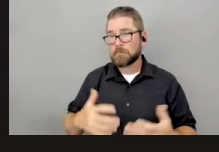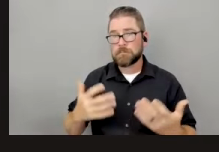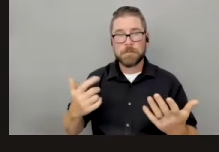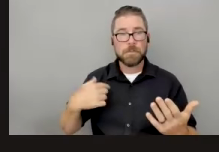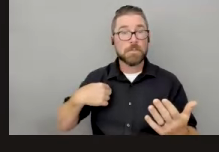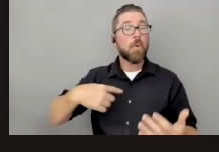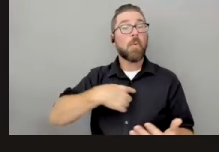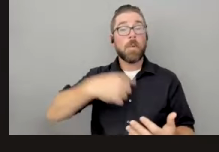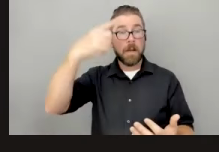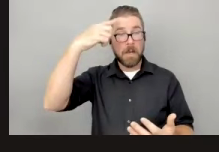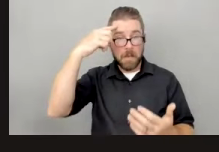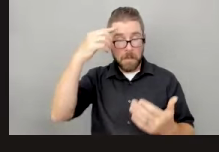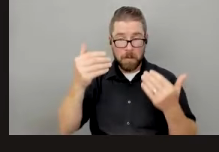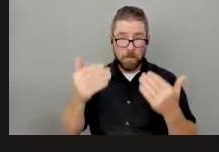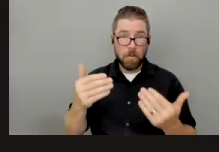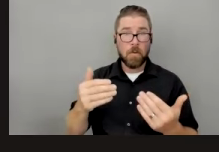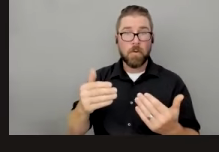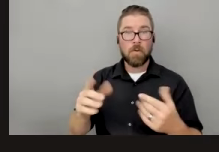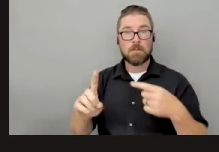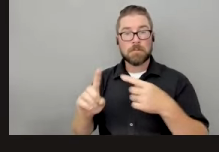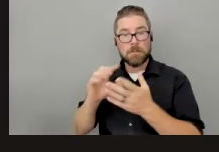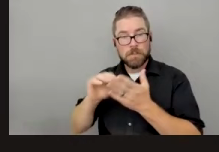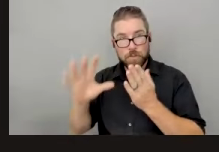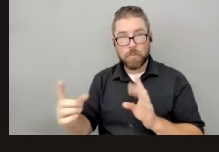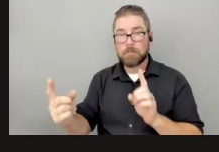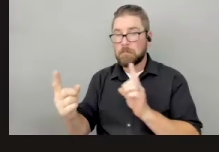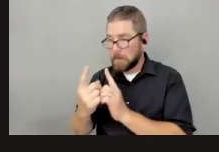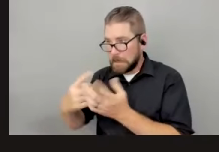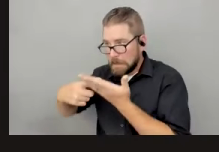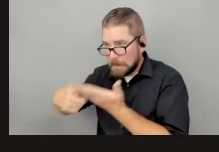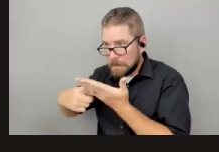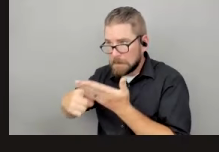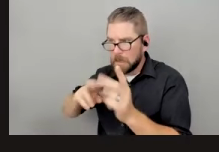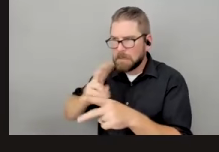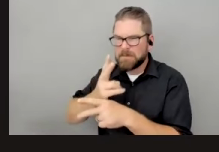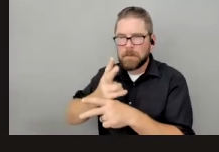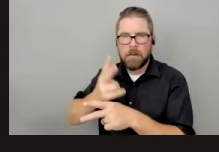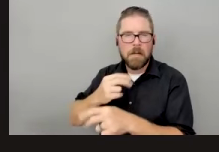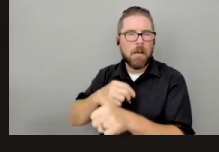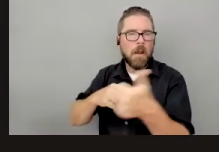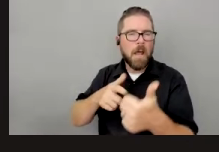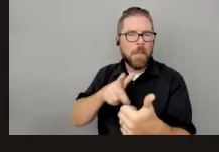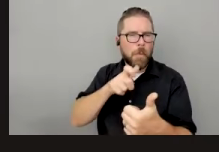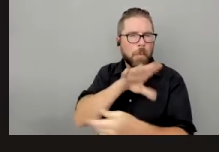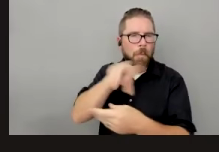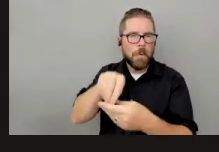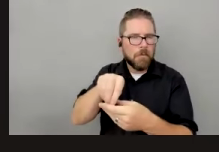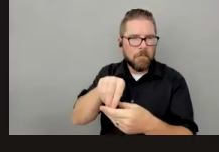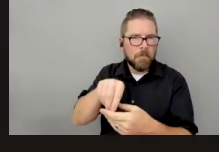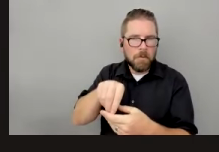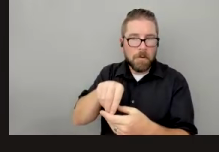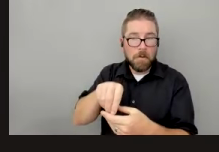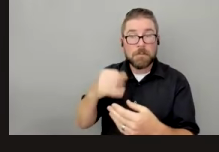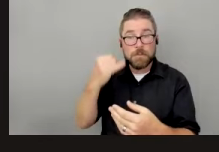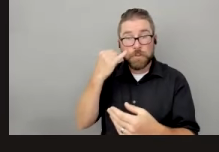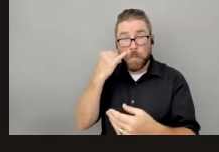out who else is involved. If the person who has been alleged to commit